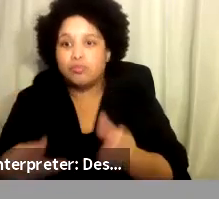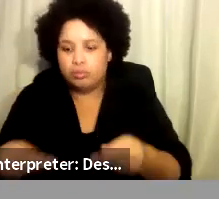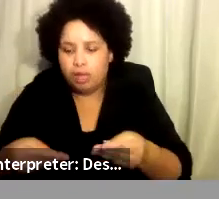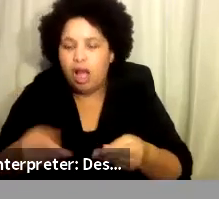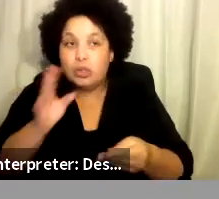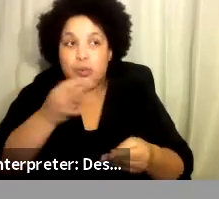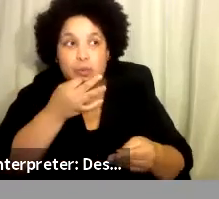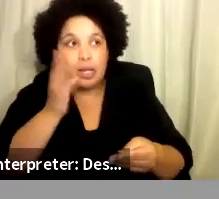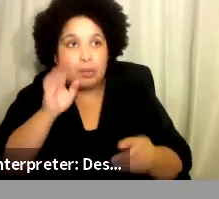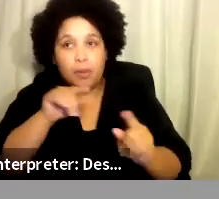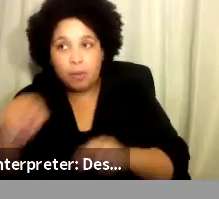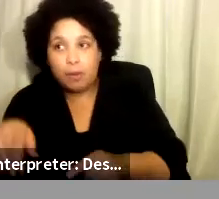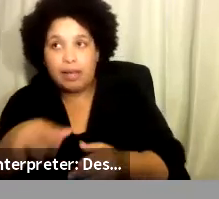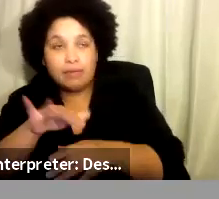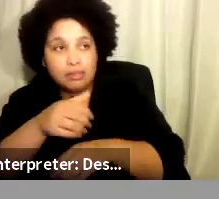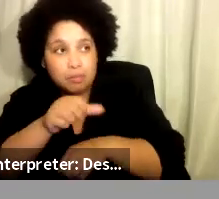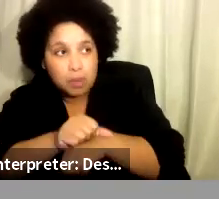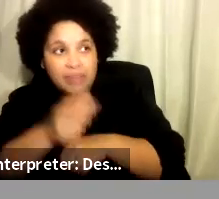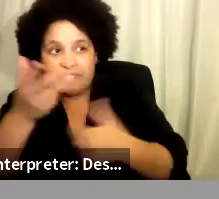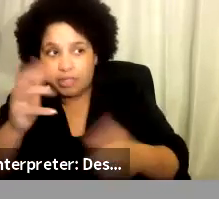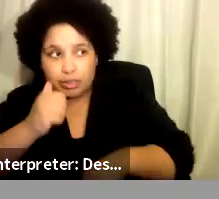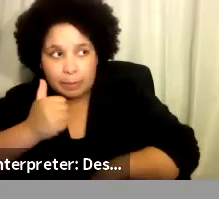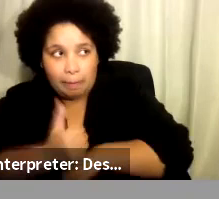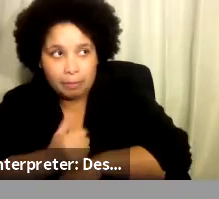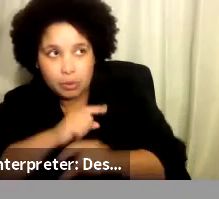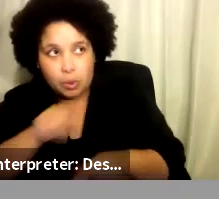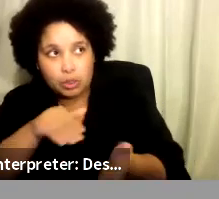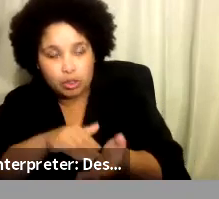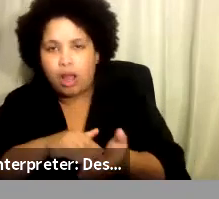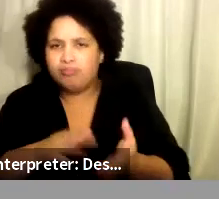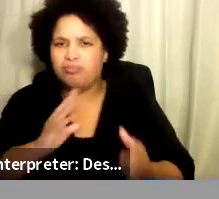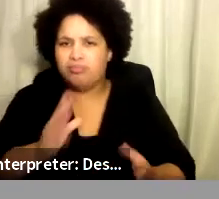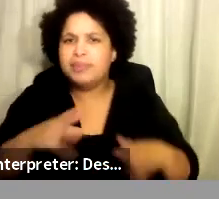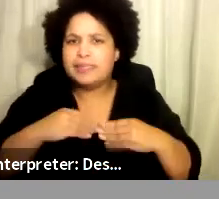that you are indeed scheduled to go to the doctor, that works as well.